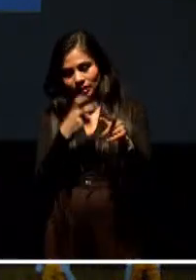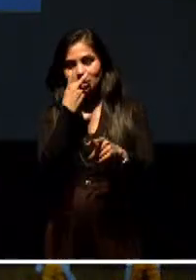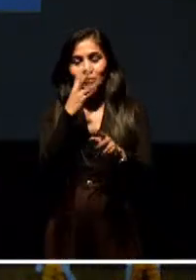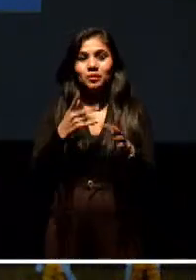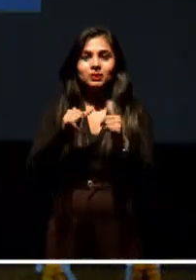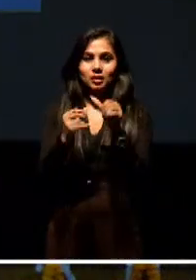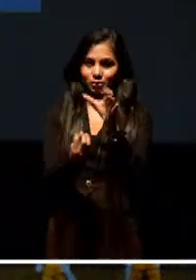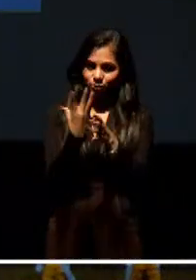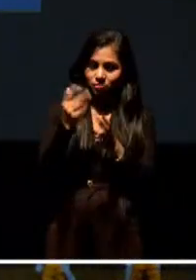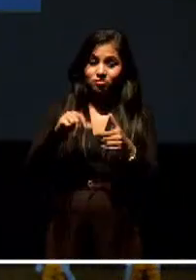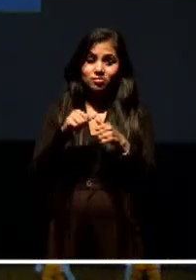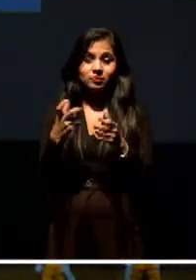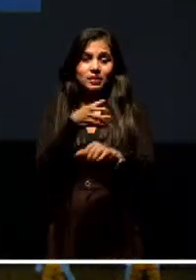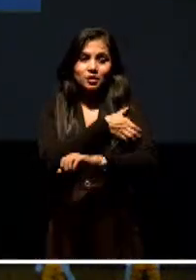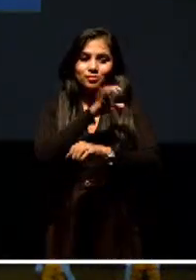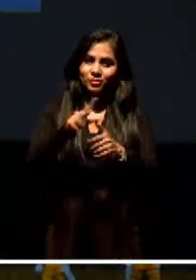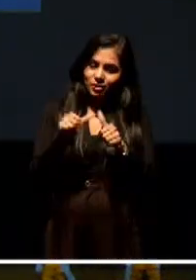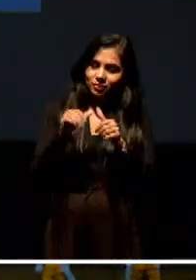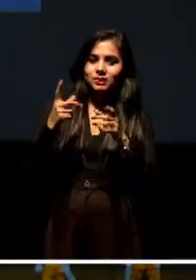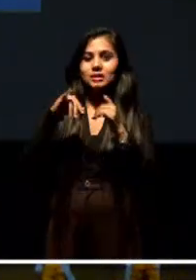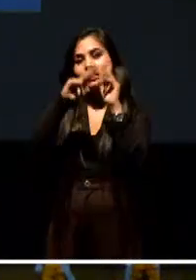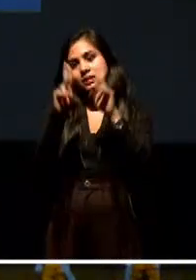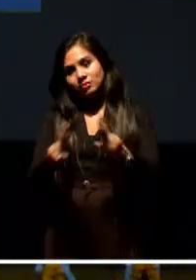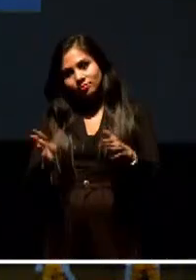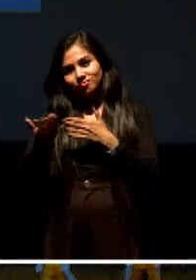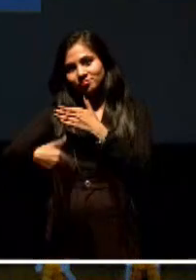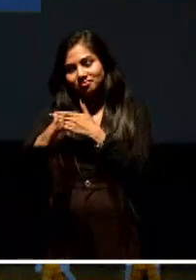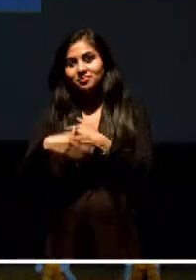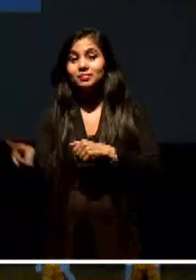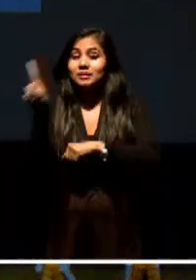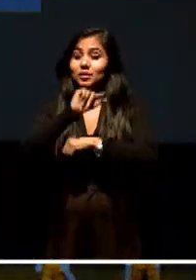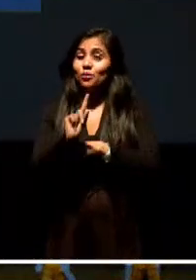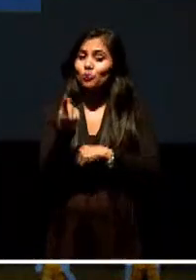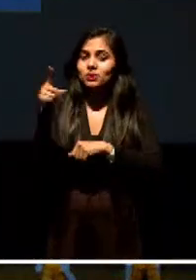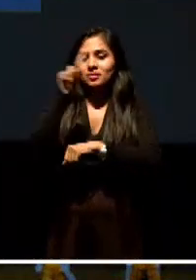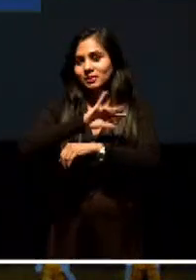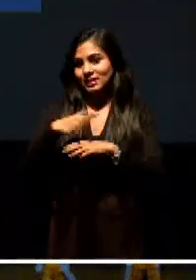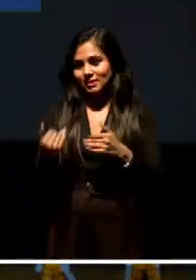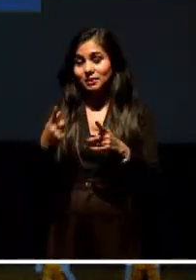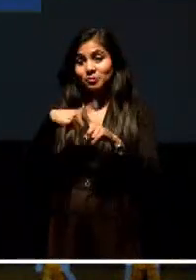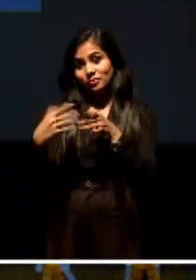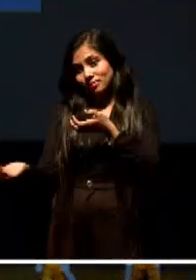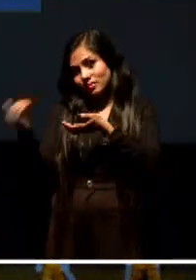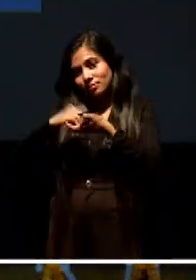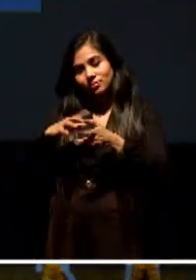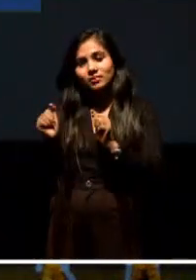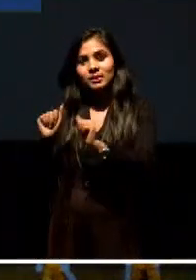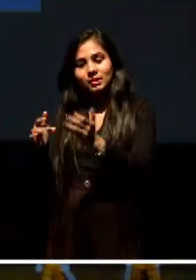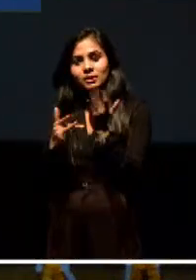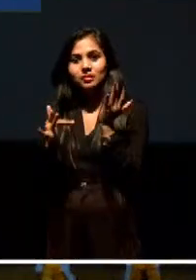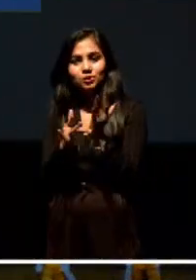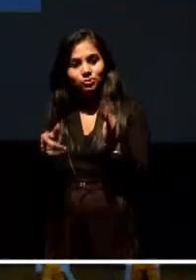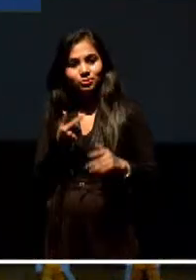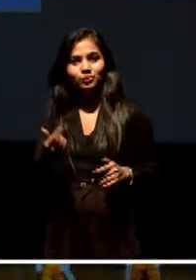of the Sarthak journey from day one. And I'm very proud to be associated with Sarthak and with technology. And